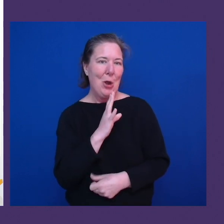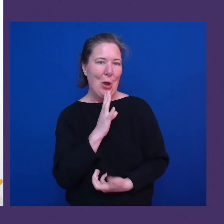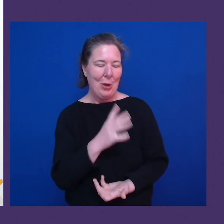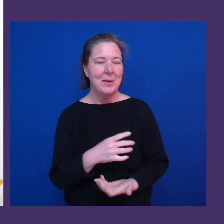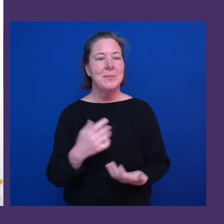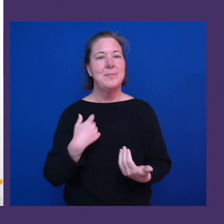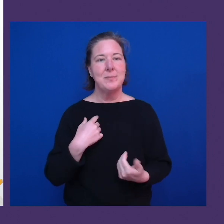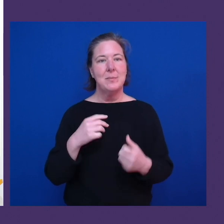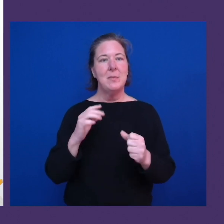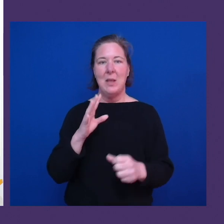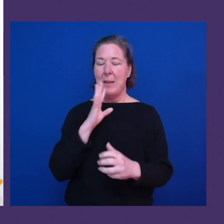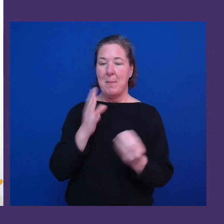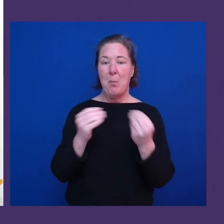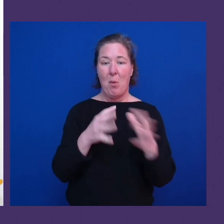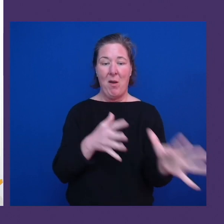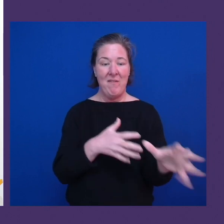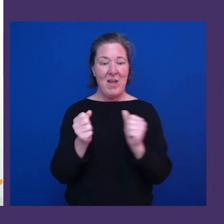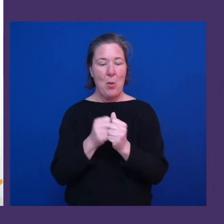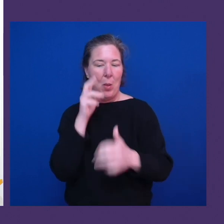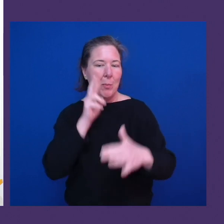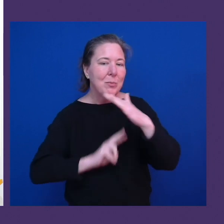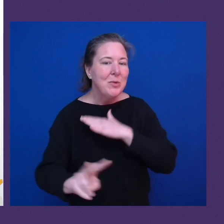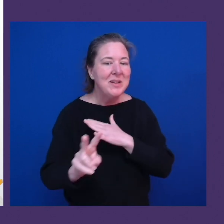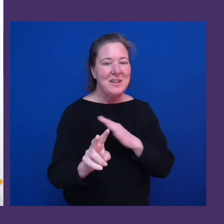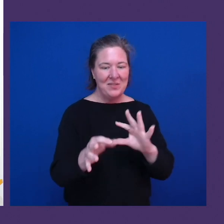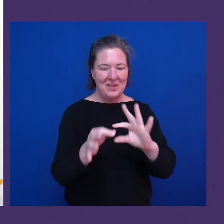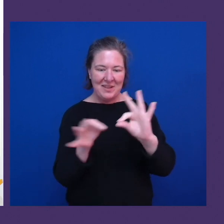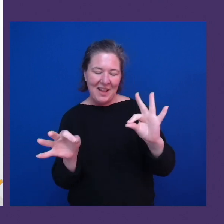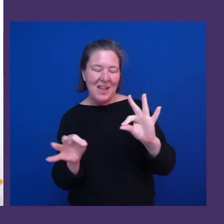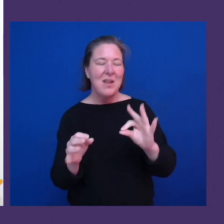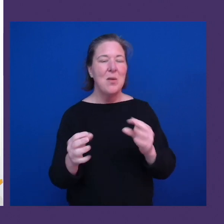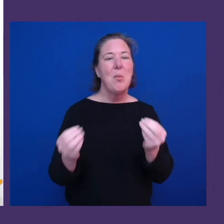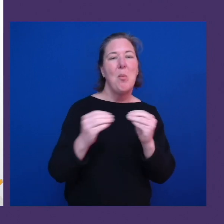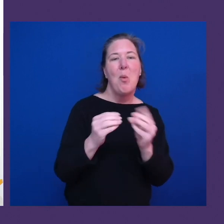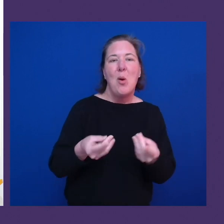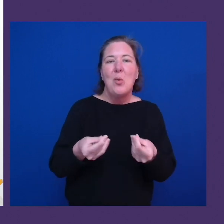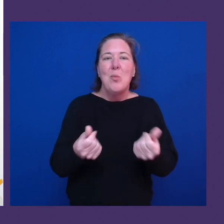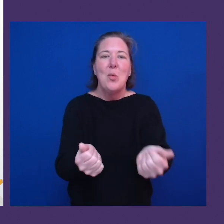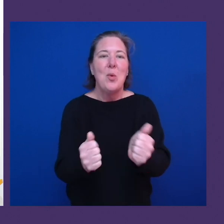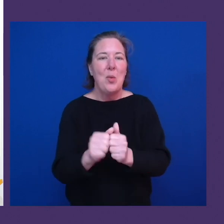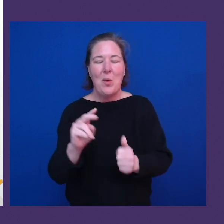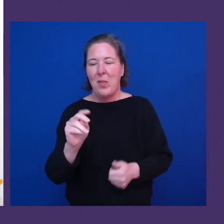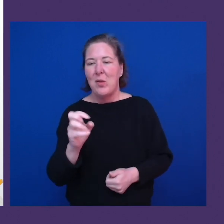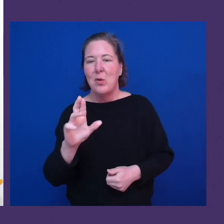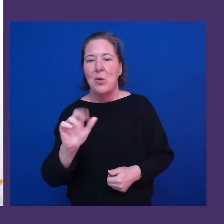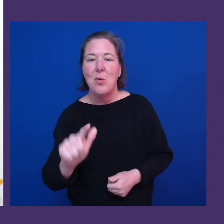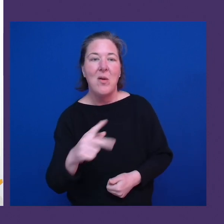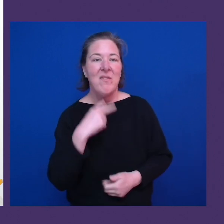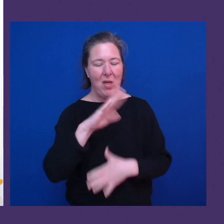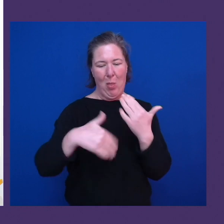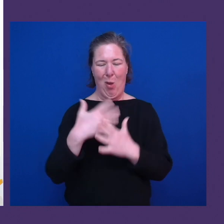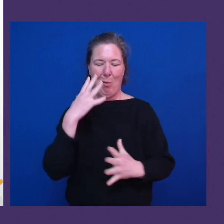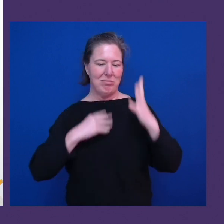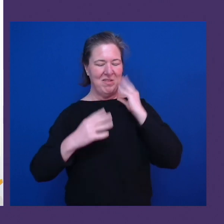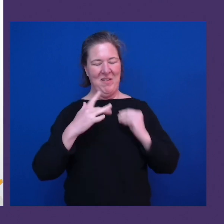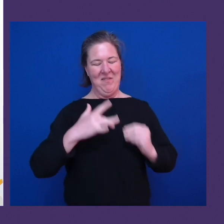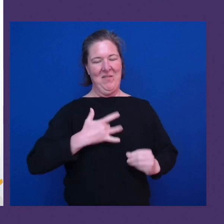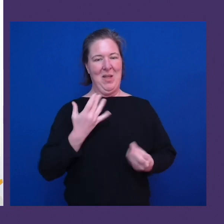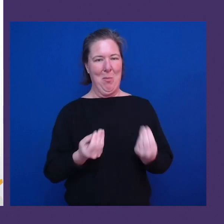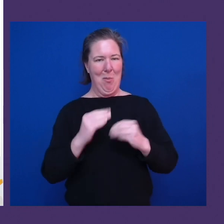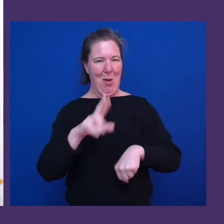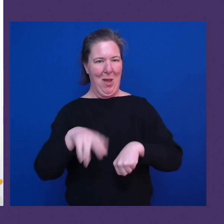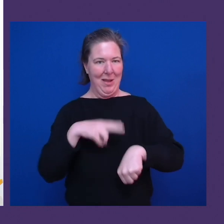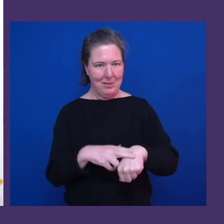speak faster with predictive text, I sound smoother with a neural voice, and the whole experience feels more natural because there are